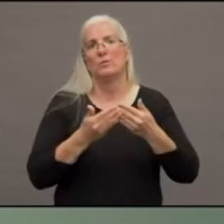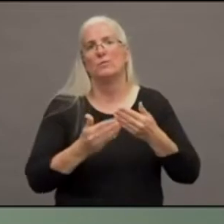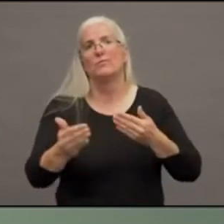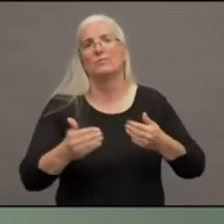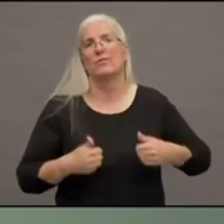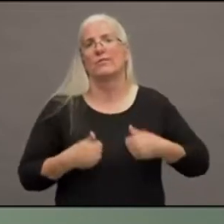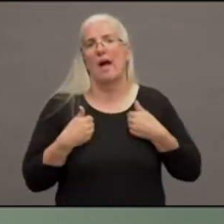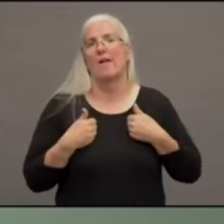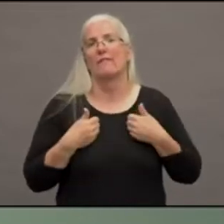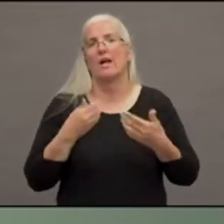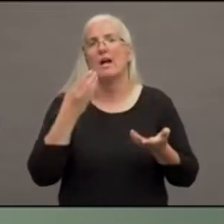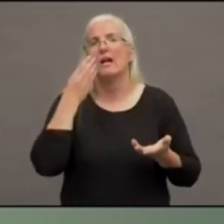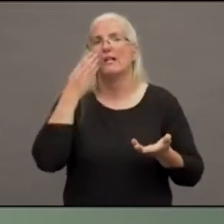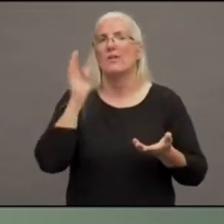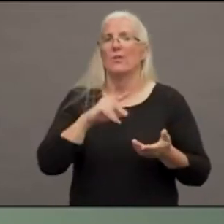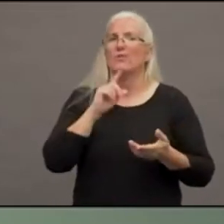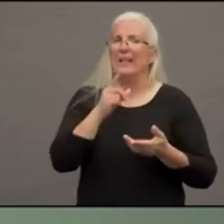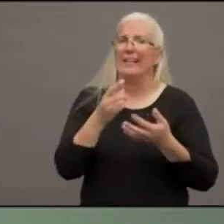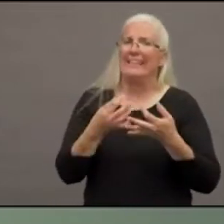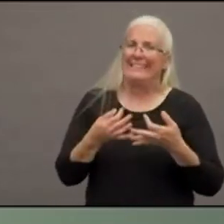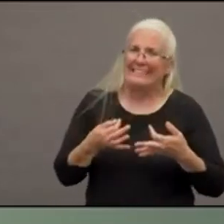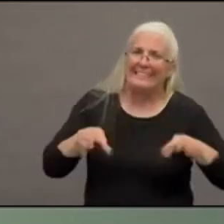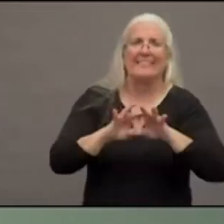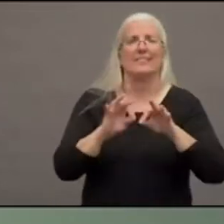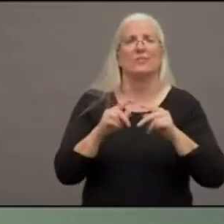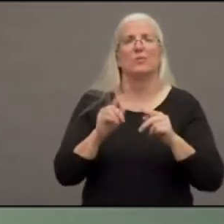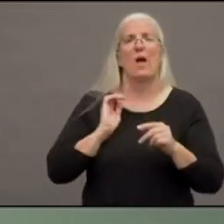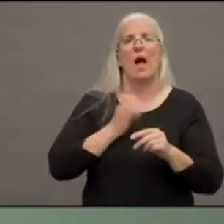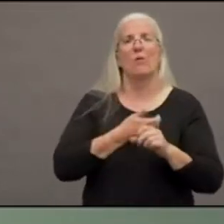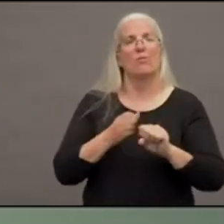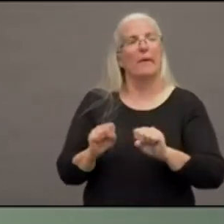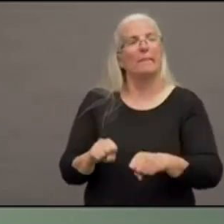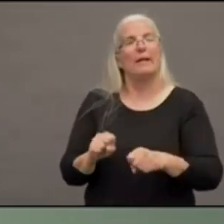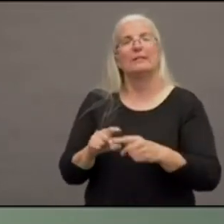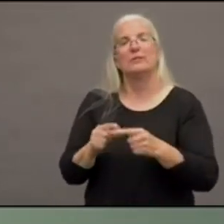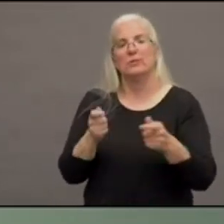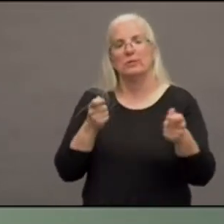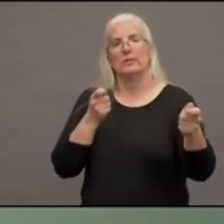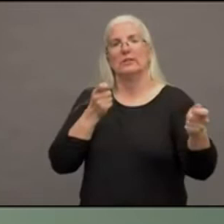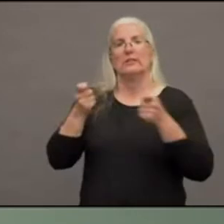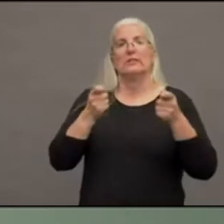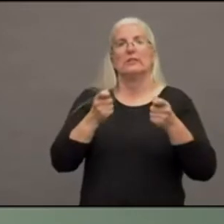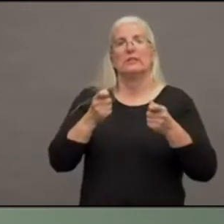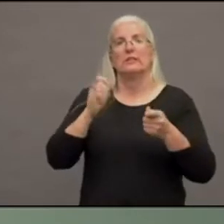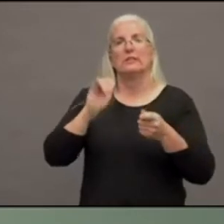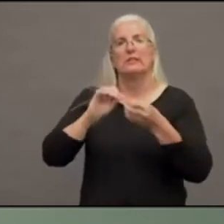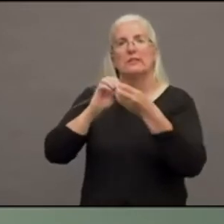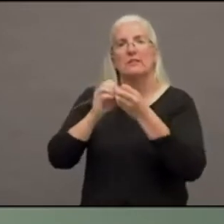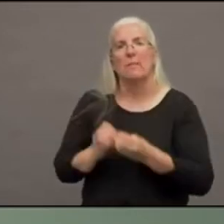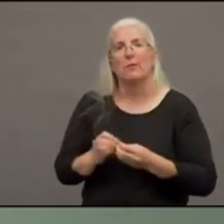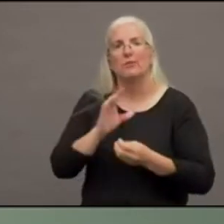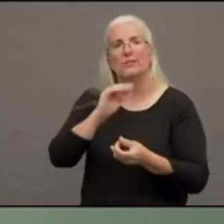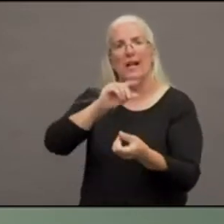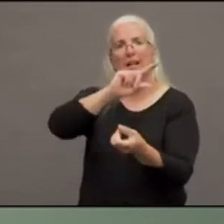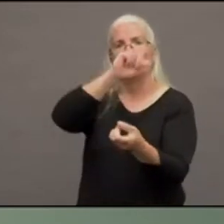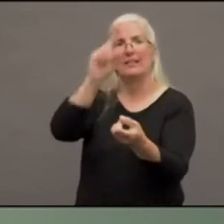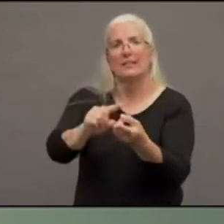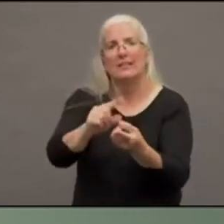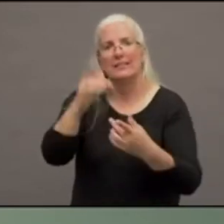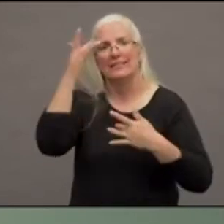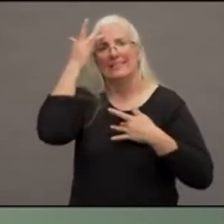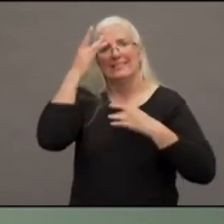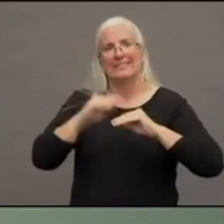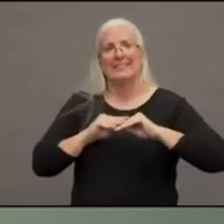absolutely vital to our ability to control cases and prevent severe illness and death in our